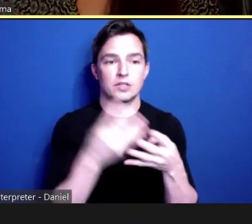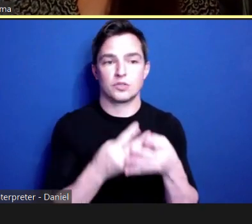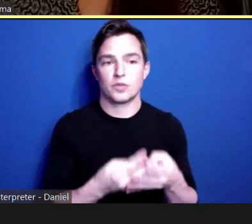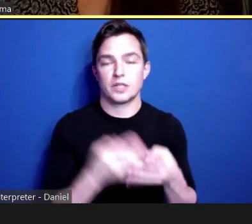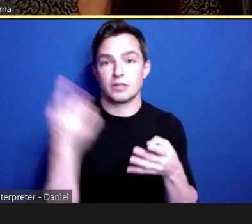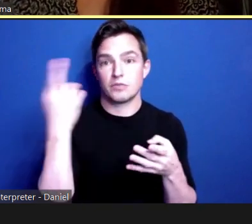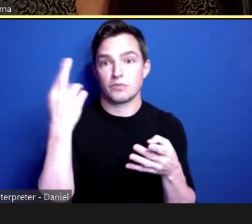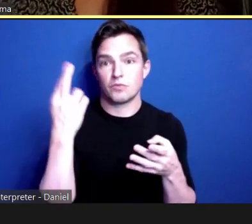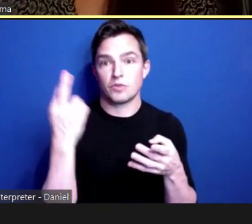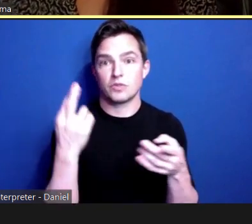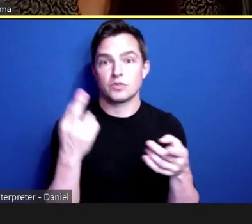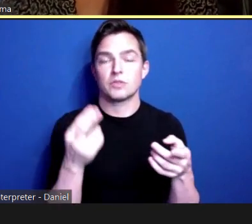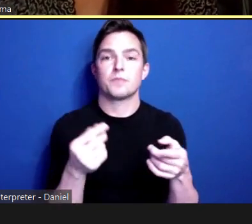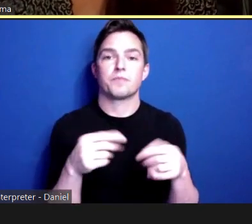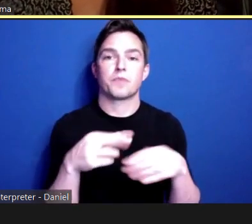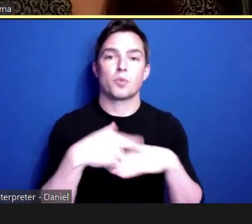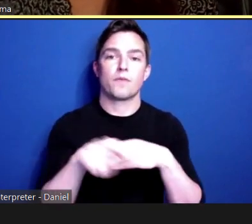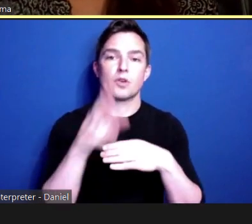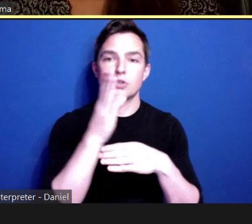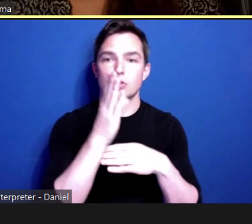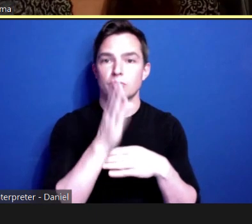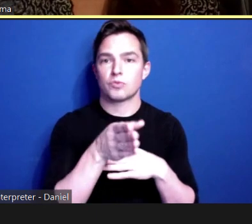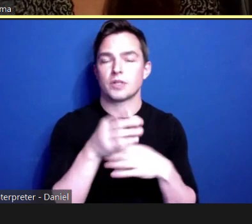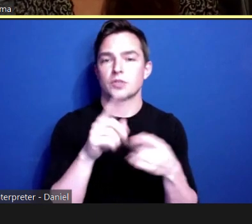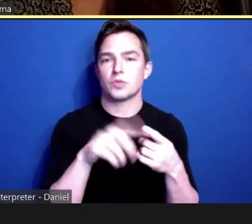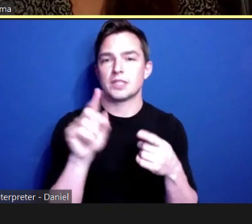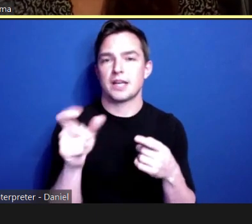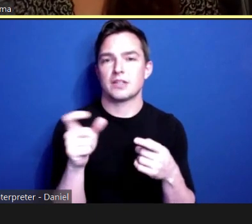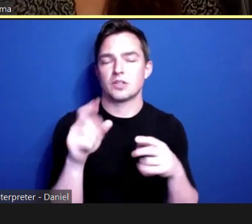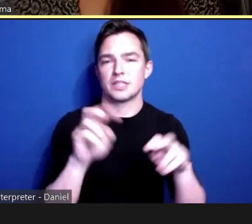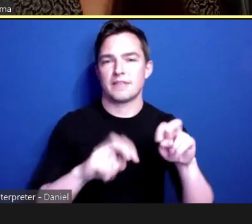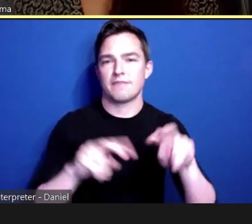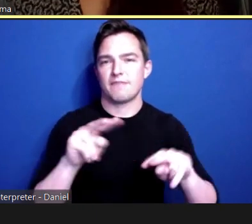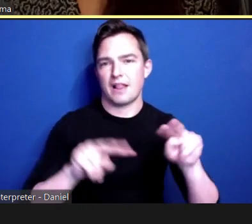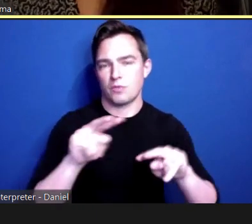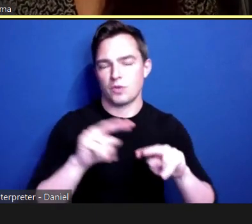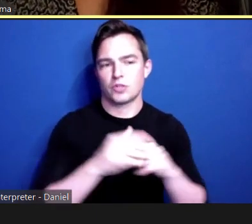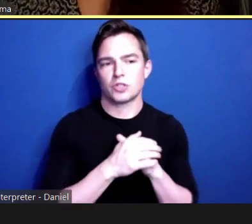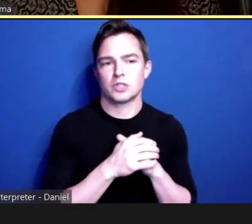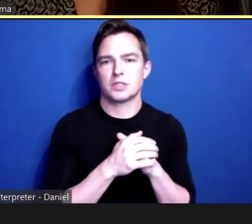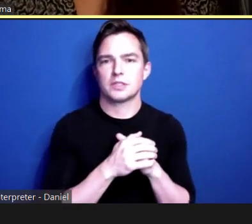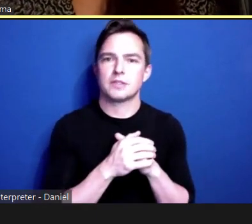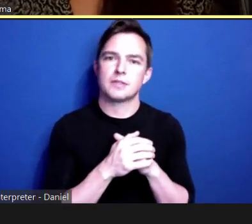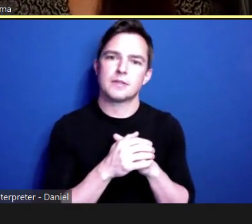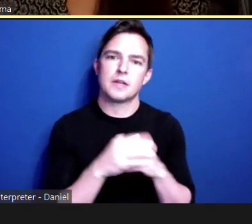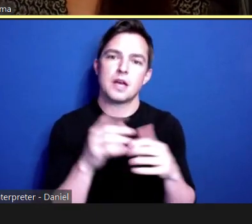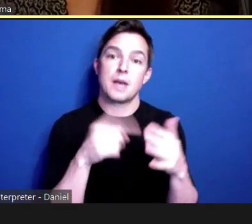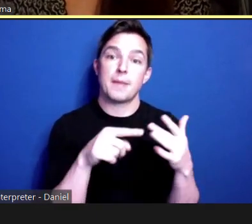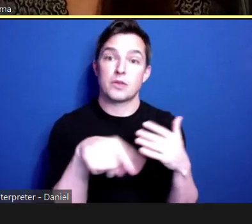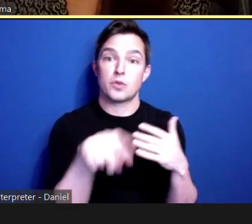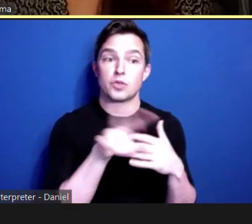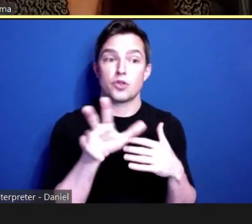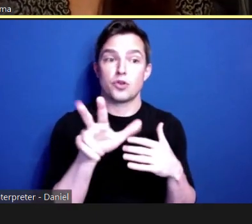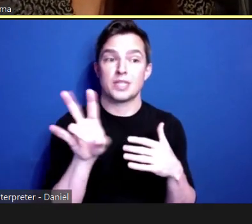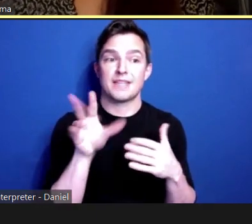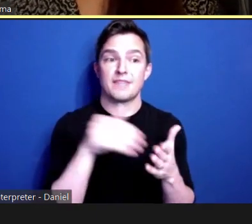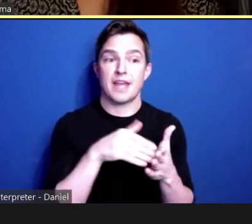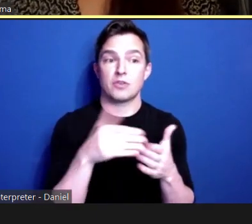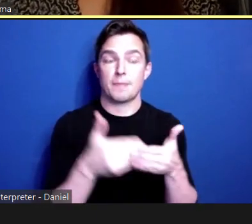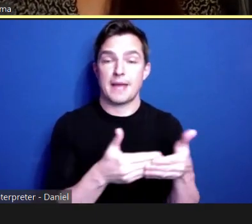being referred directly to diagnostic evaluation. Among those 37,000